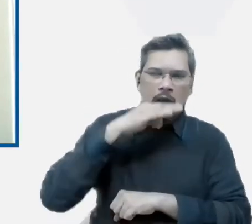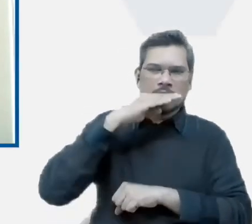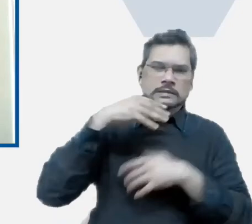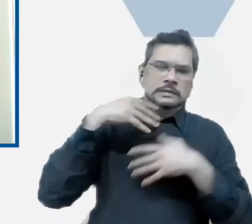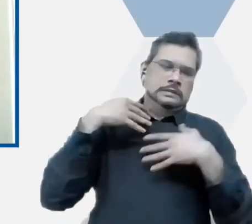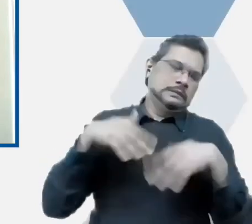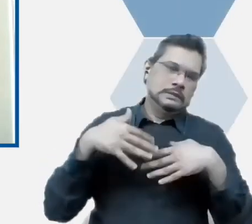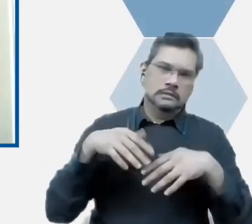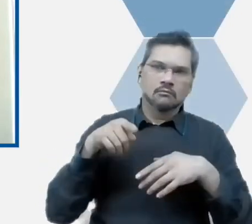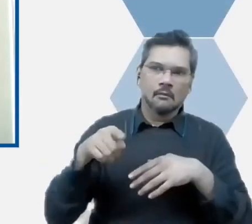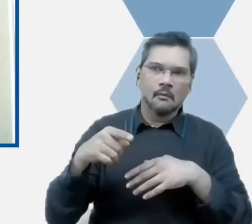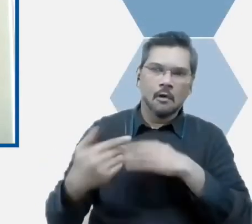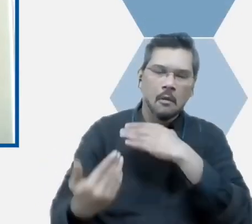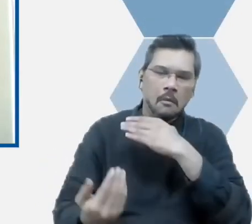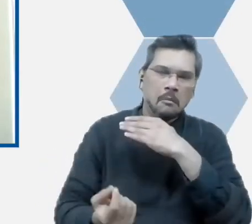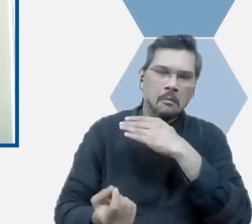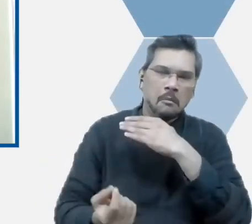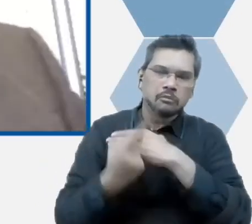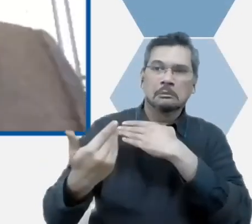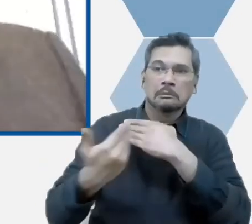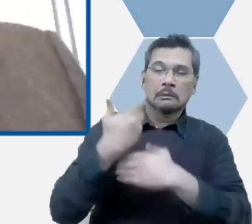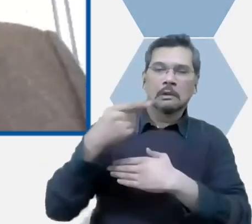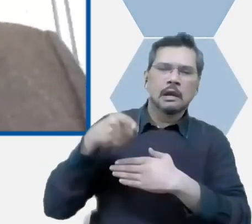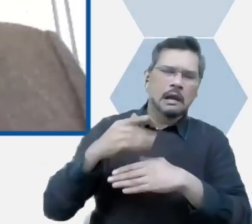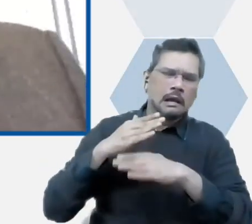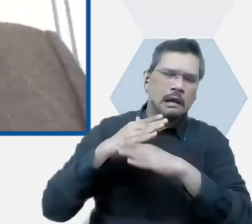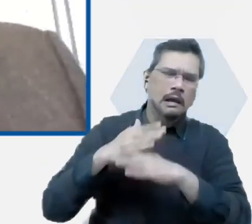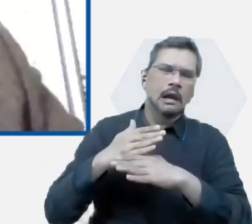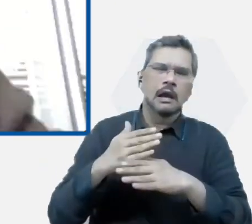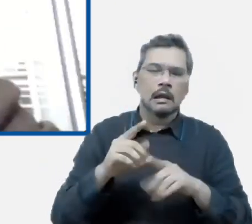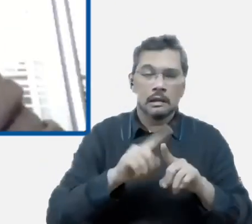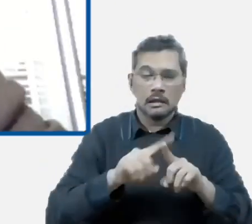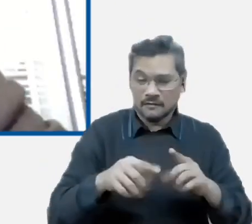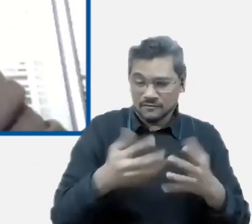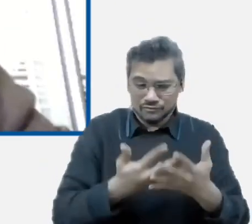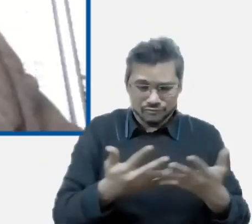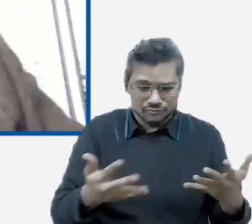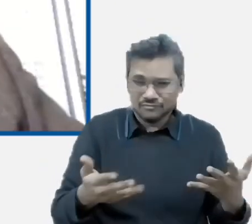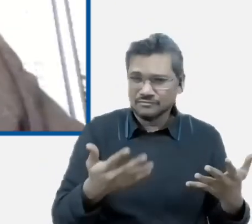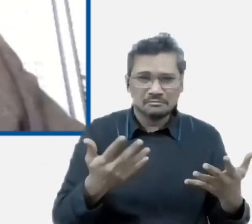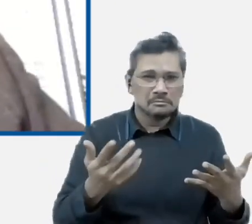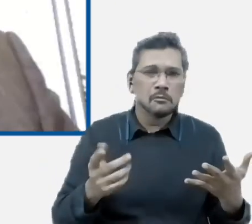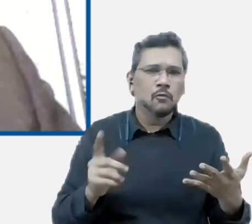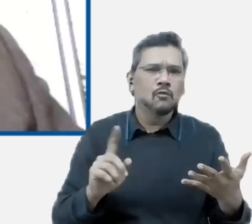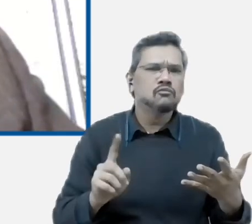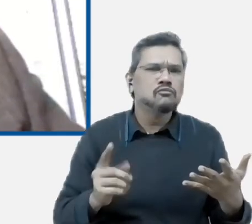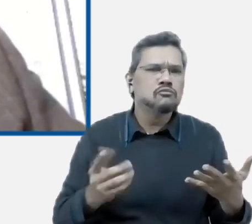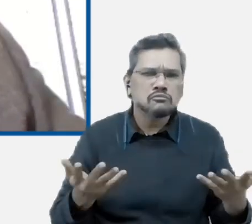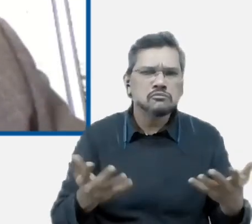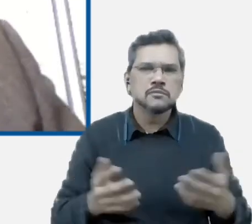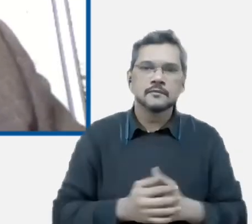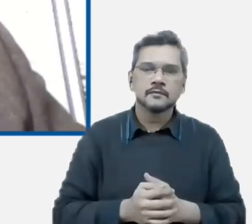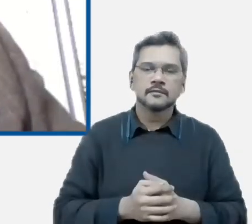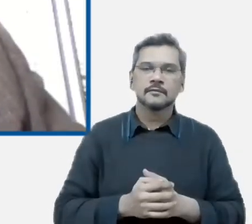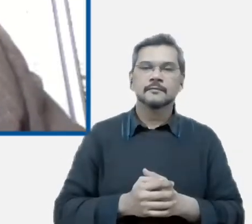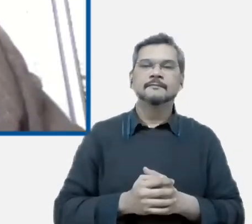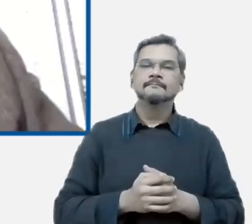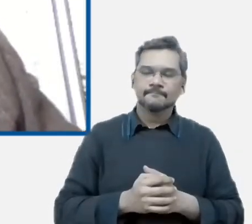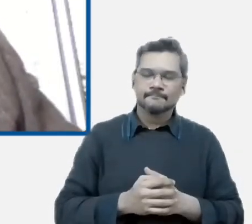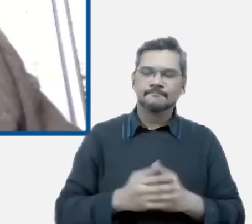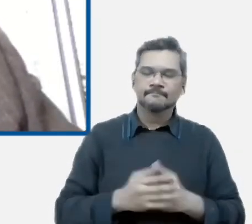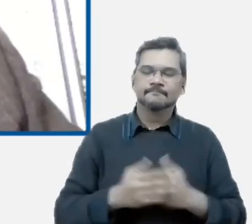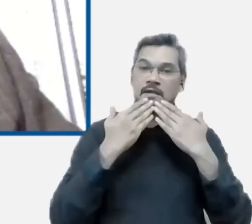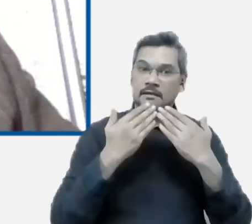views? Okay, thank you very much, moderator. Actually,